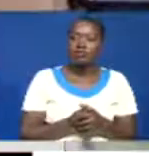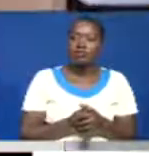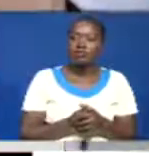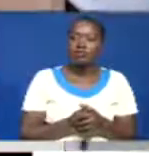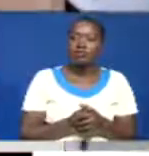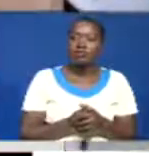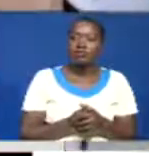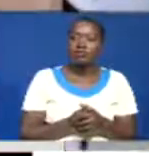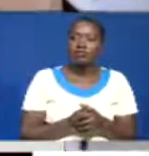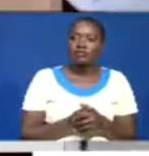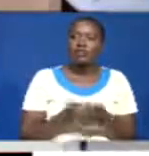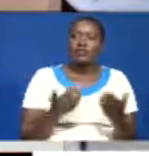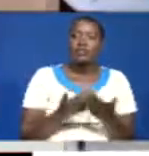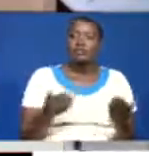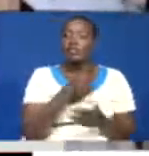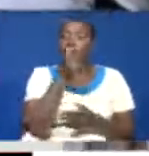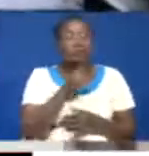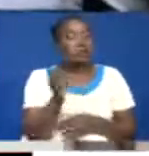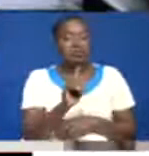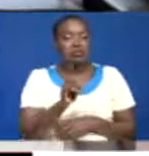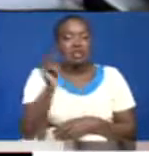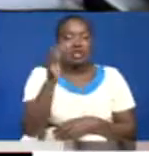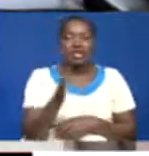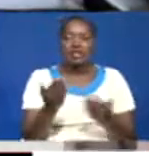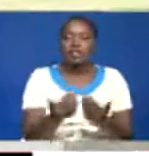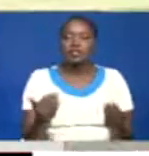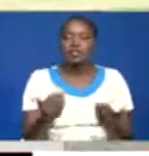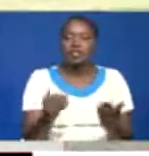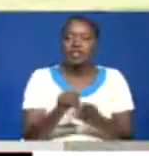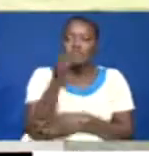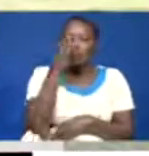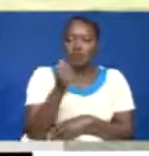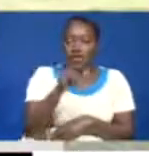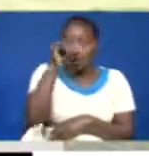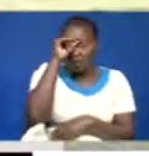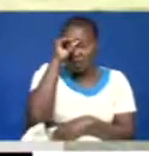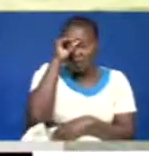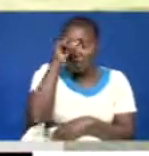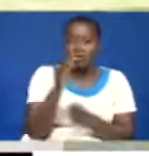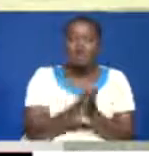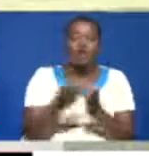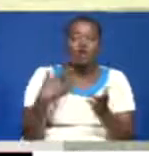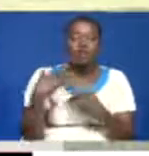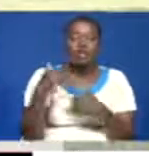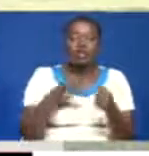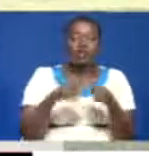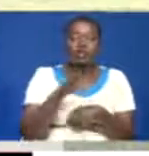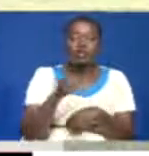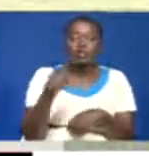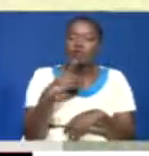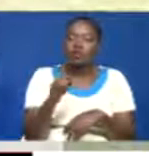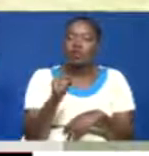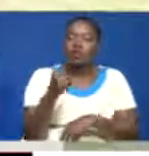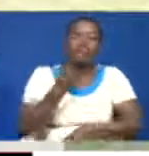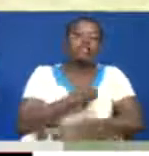The children are not private, they are Kenyan children. That's why the government is really concerned about them. So the school